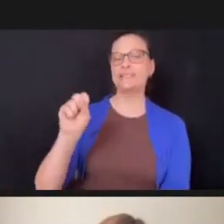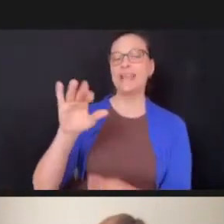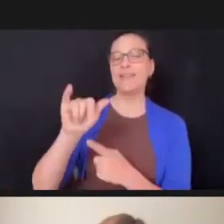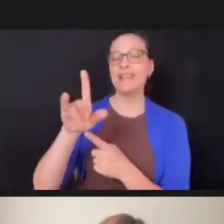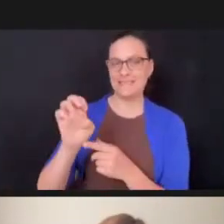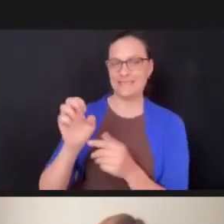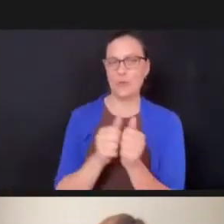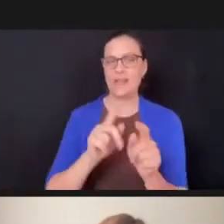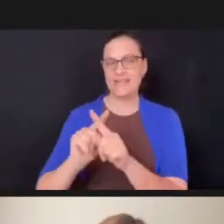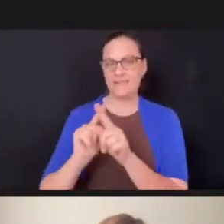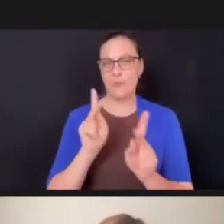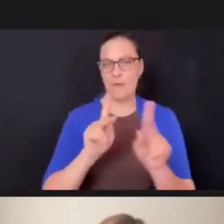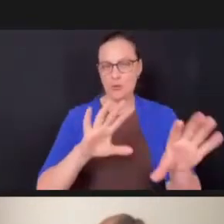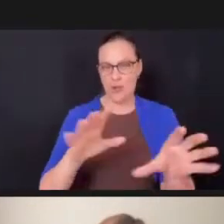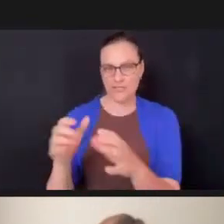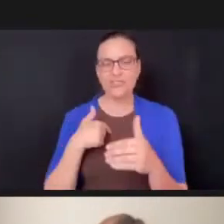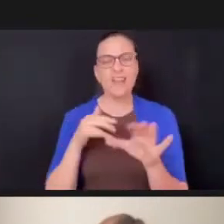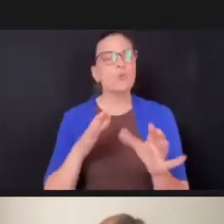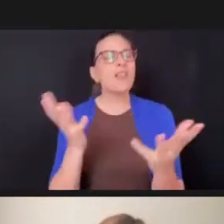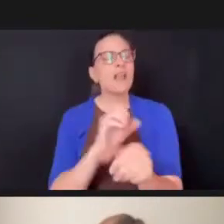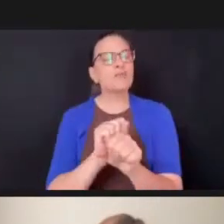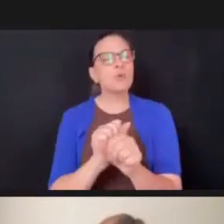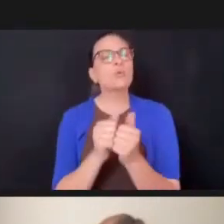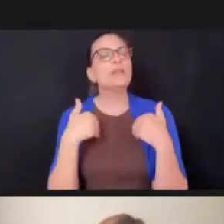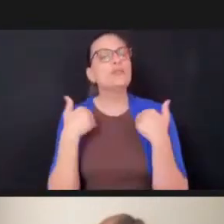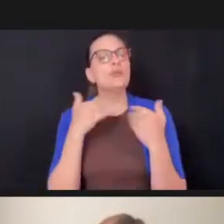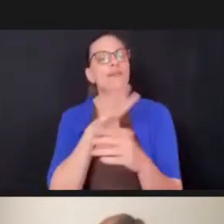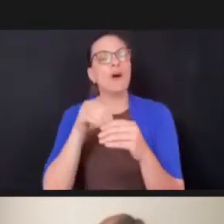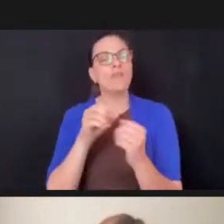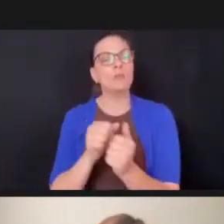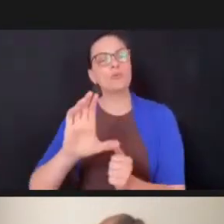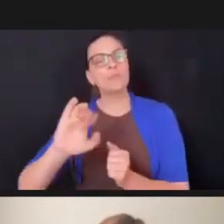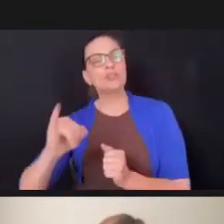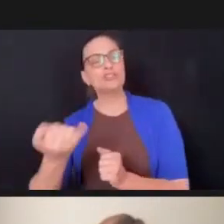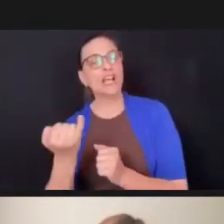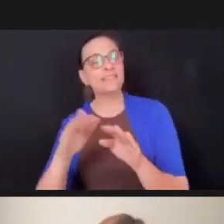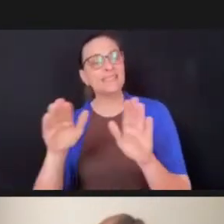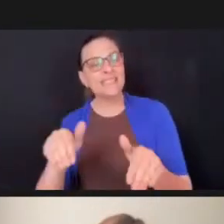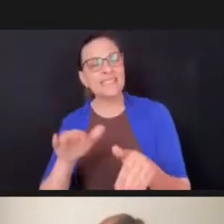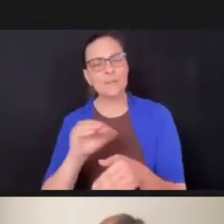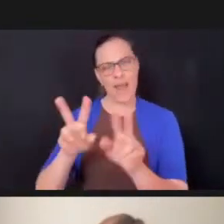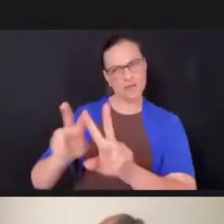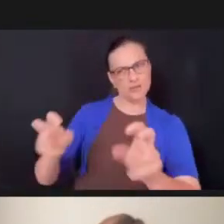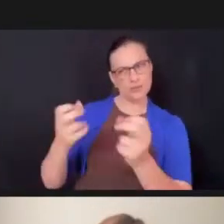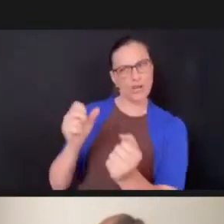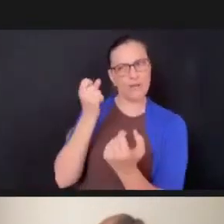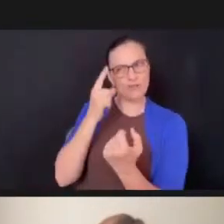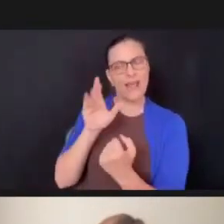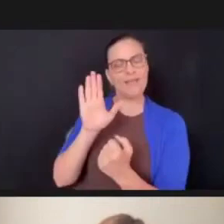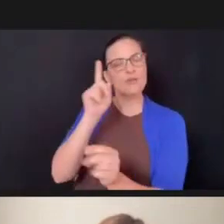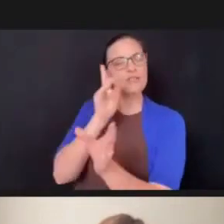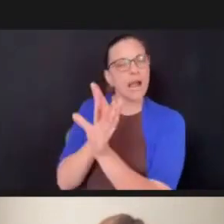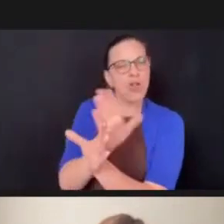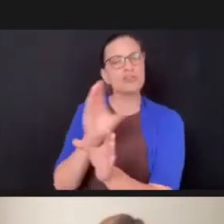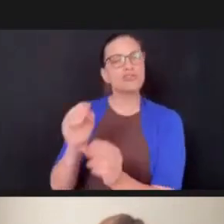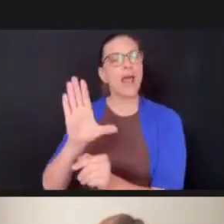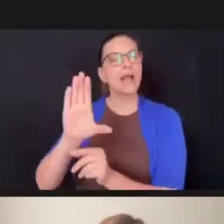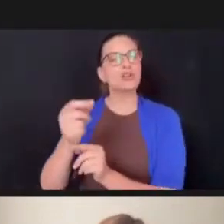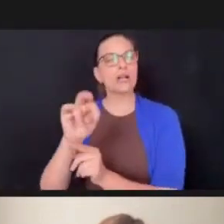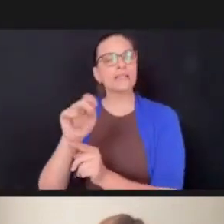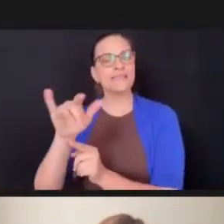youth involved in the juvenile justice system and trying to understand their kind of psychological and cognitive development.